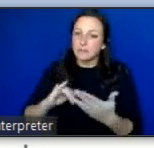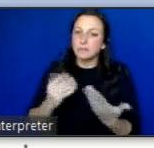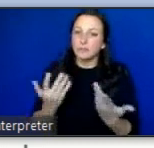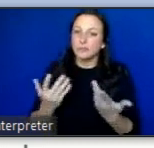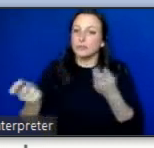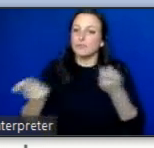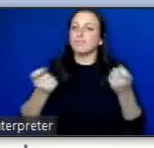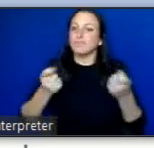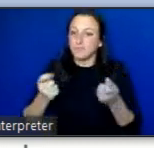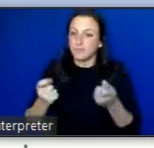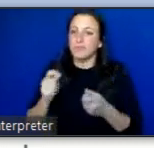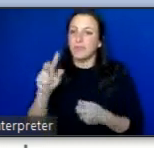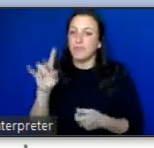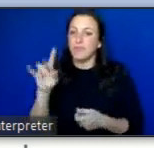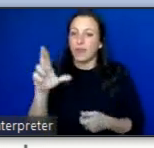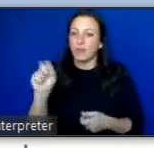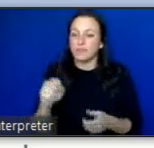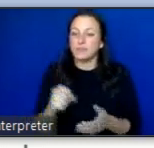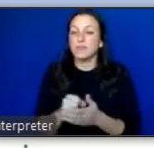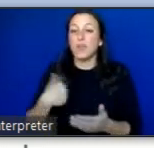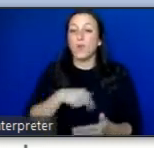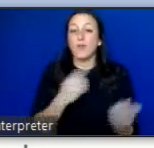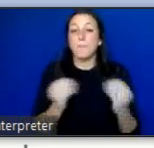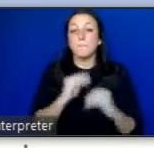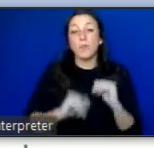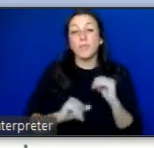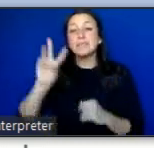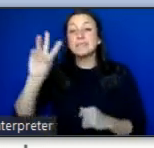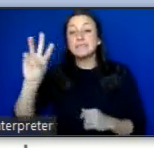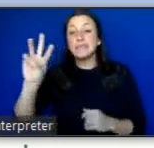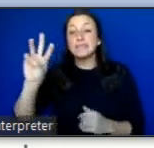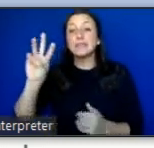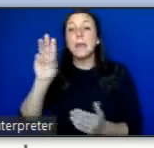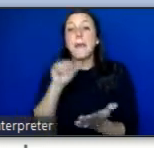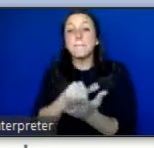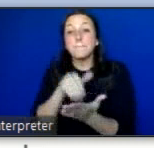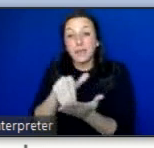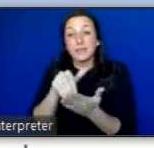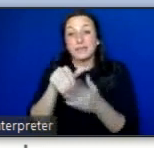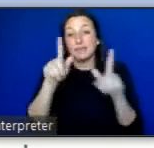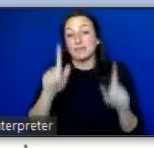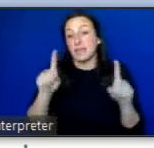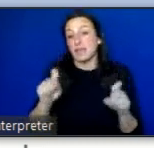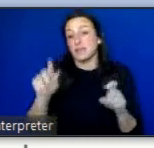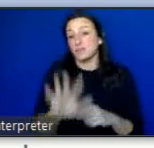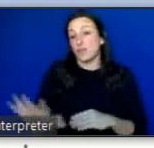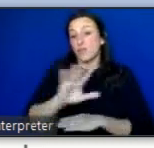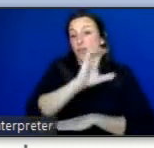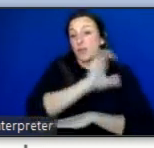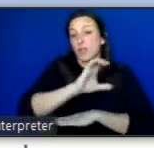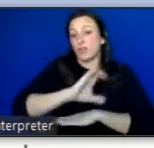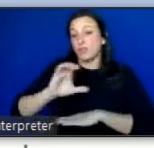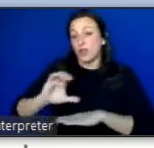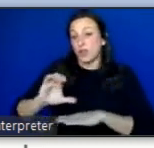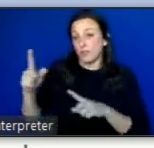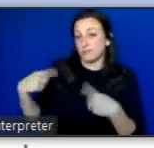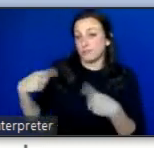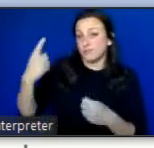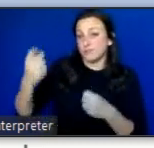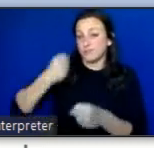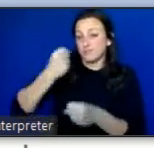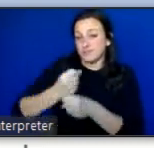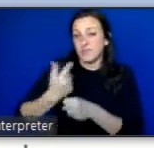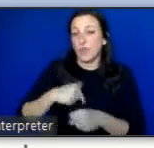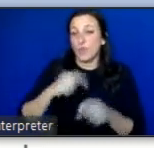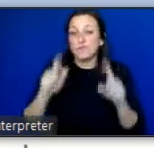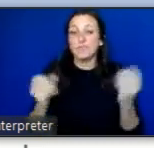done more than 6 million tests across Colorado over the totality of this pandemic, and we have tested more